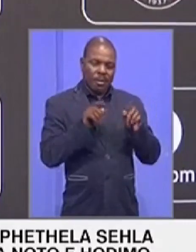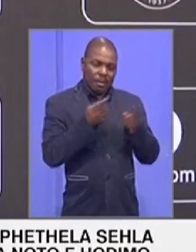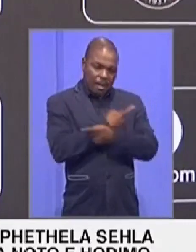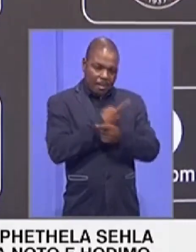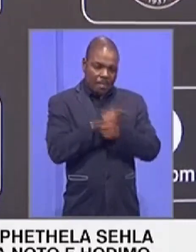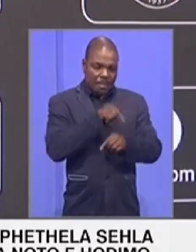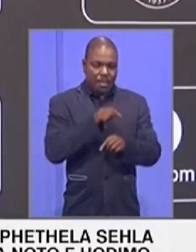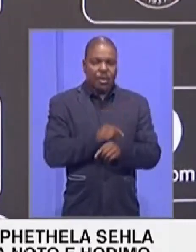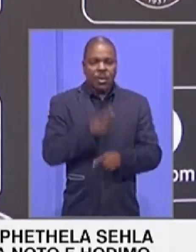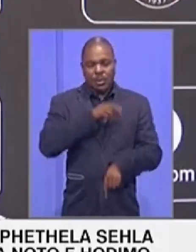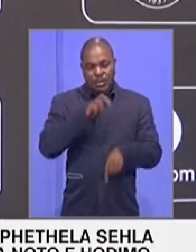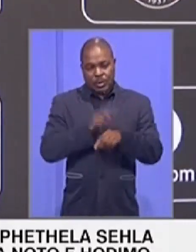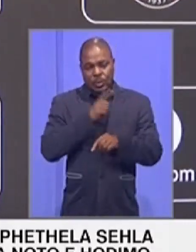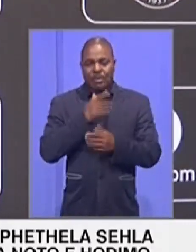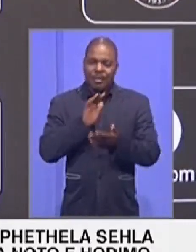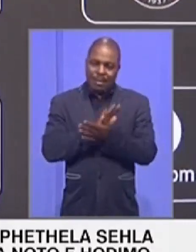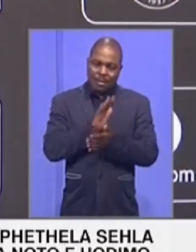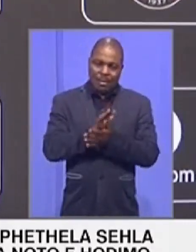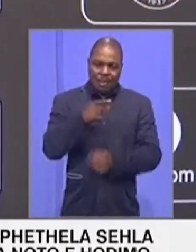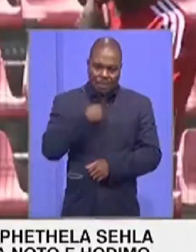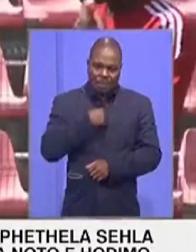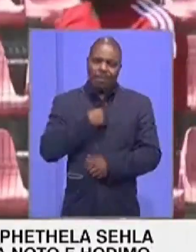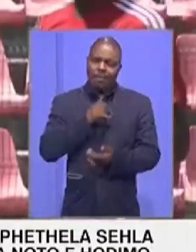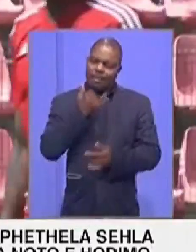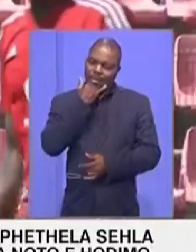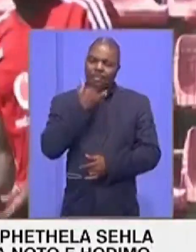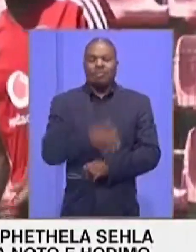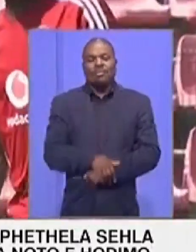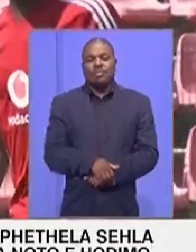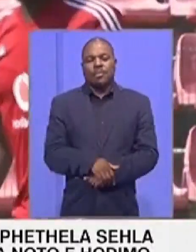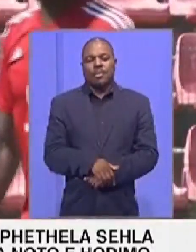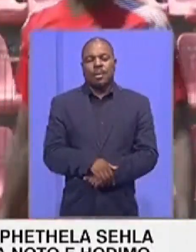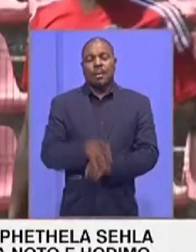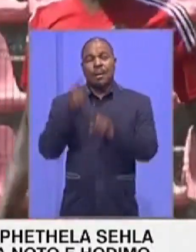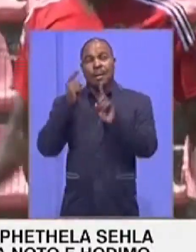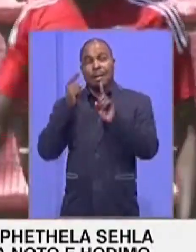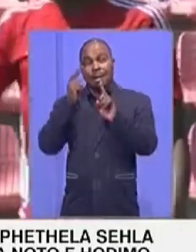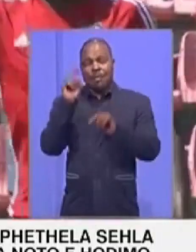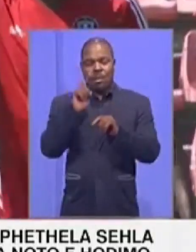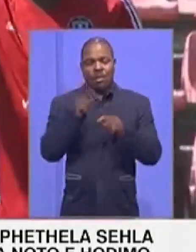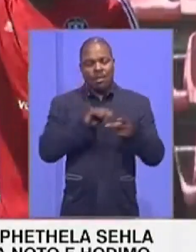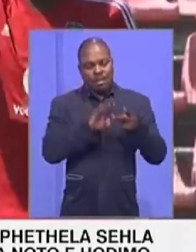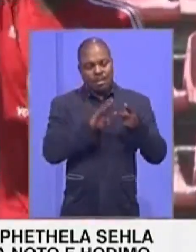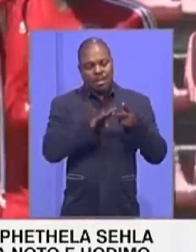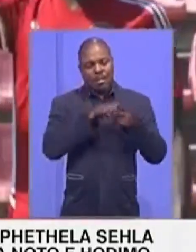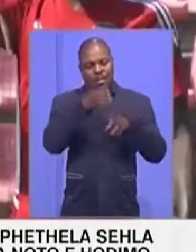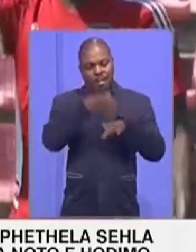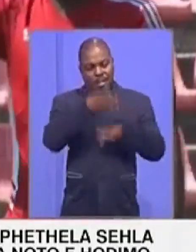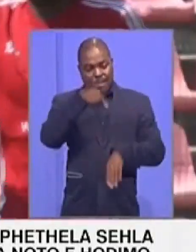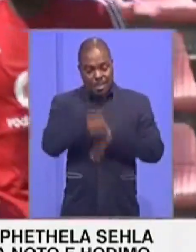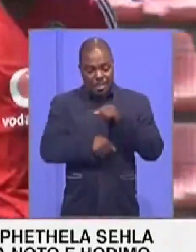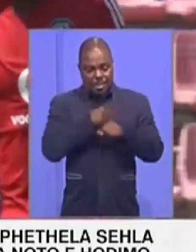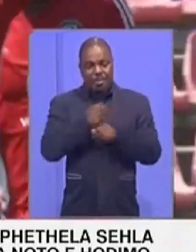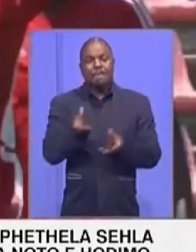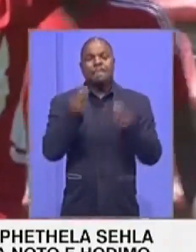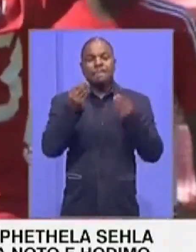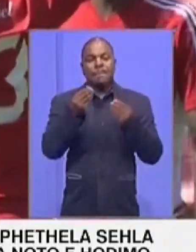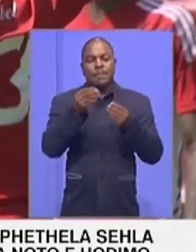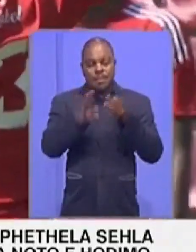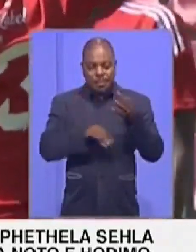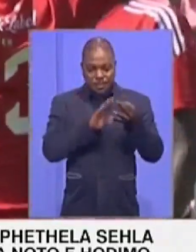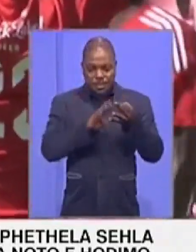have to be happy and glad to be in this situation. Maikemišetšo ke go fenya sebjana sa bobedi mo sehleng se gomme ba